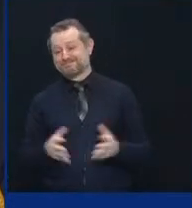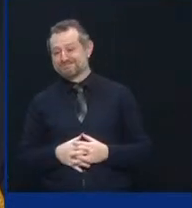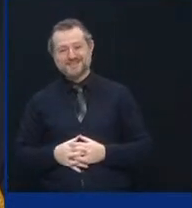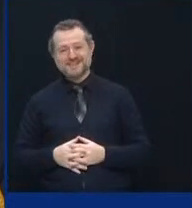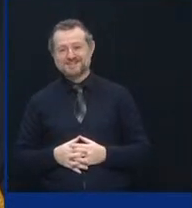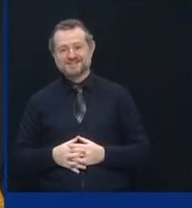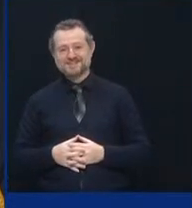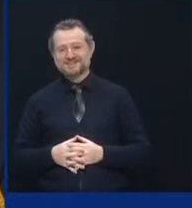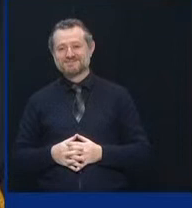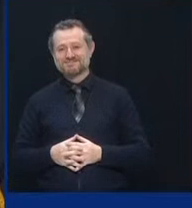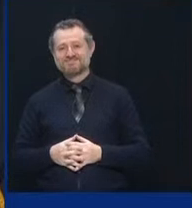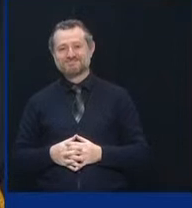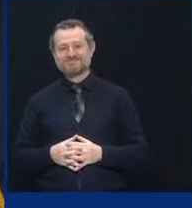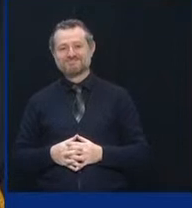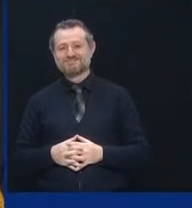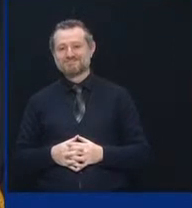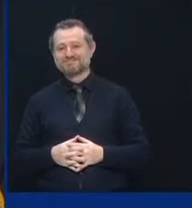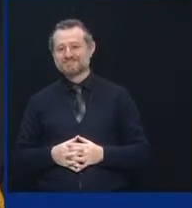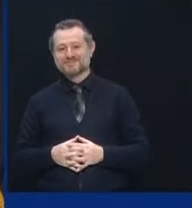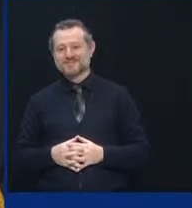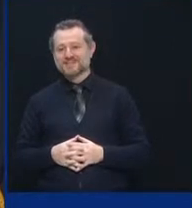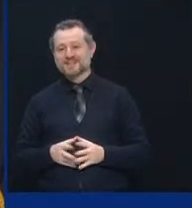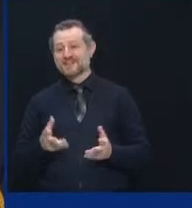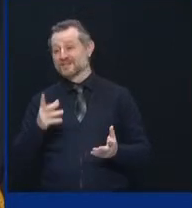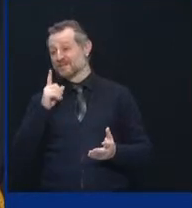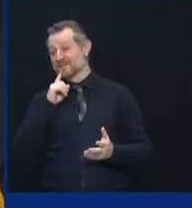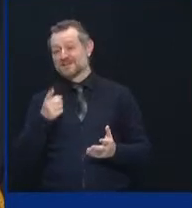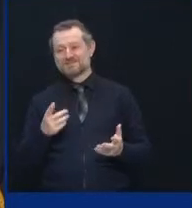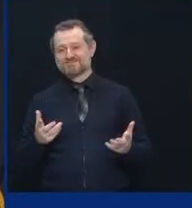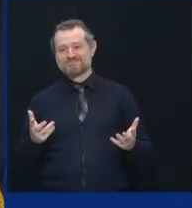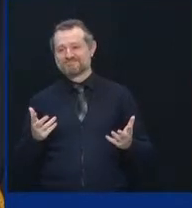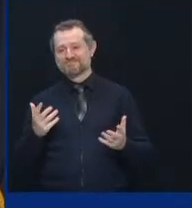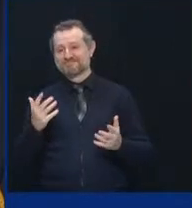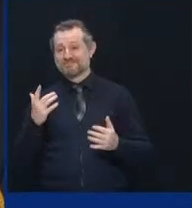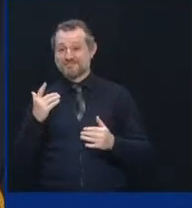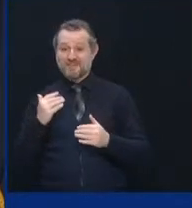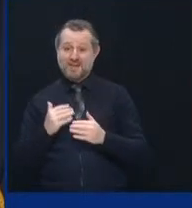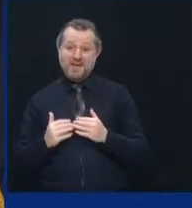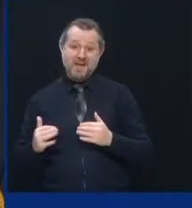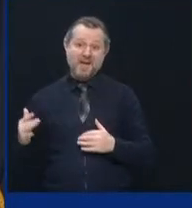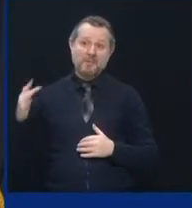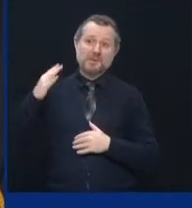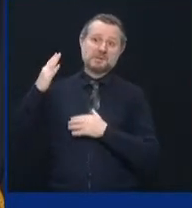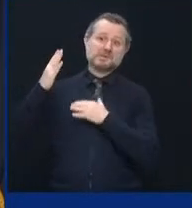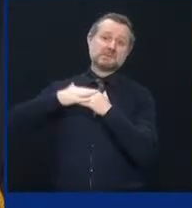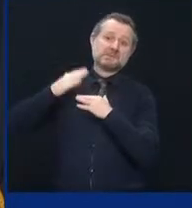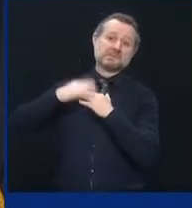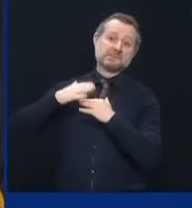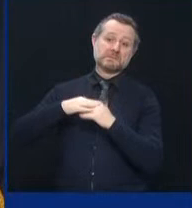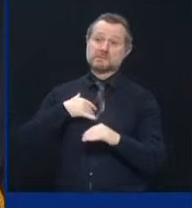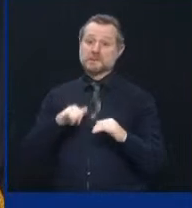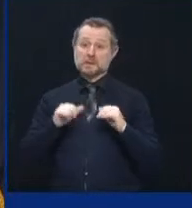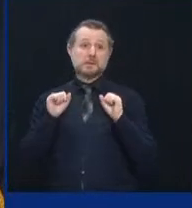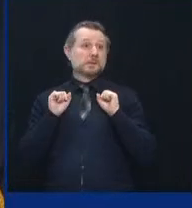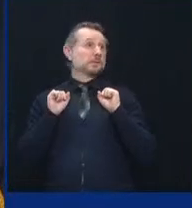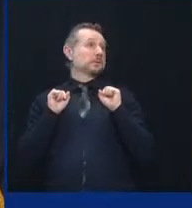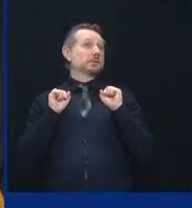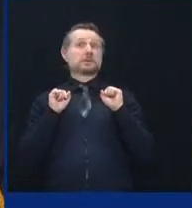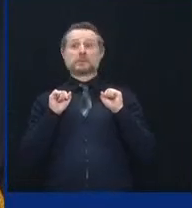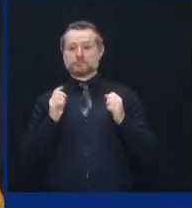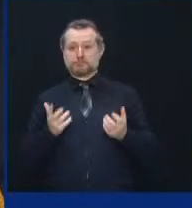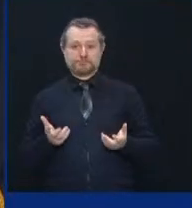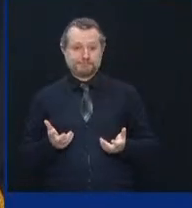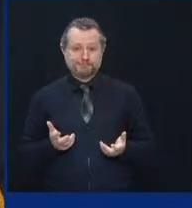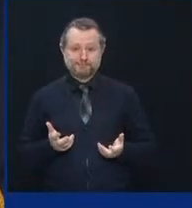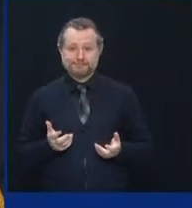there's a scenario that says if you want to be hyper cautious, that's what you do. And again, even with any of these scenarios, it's